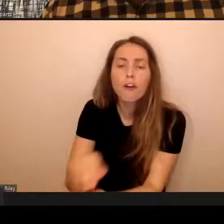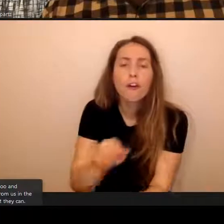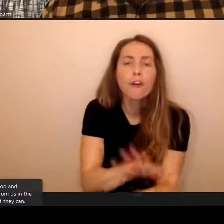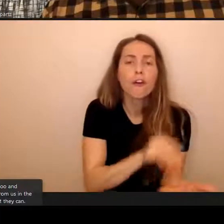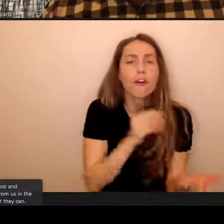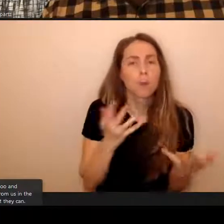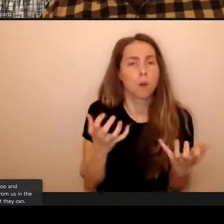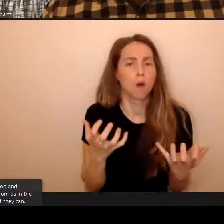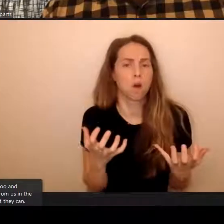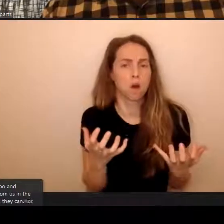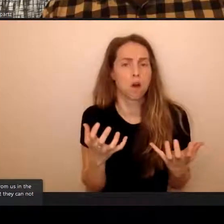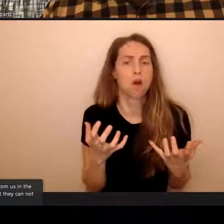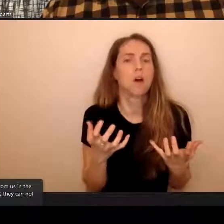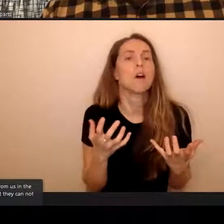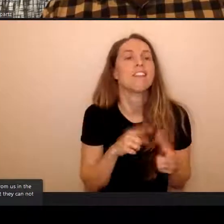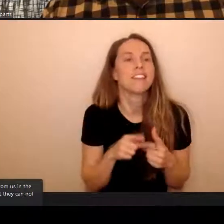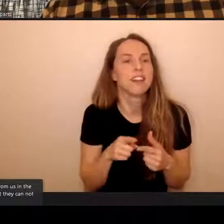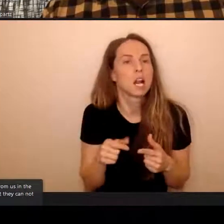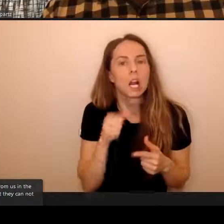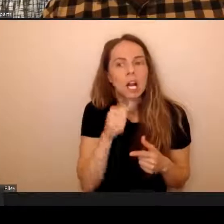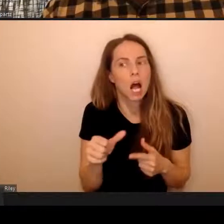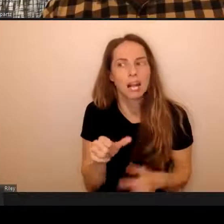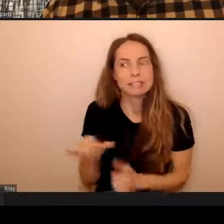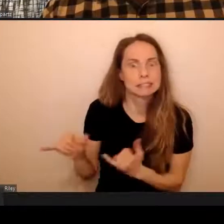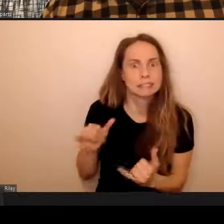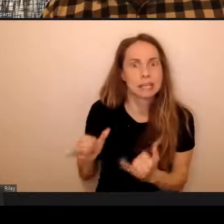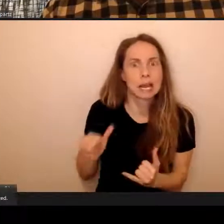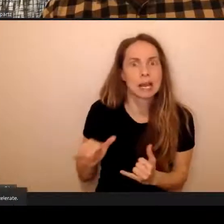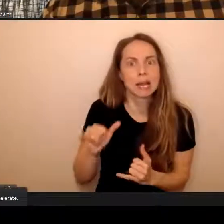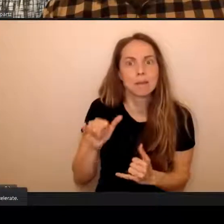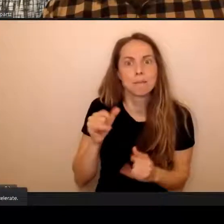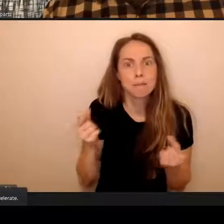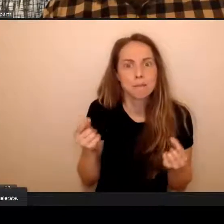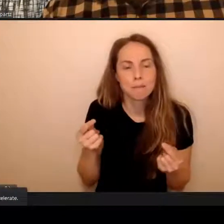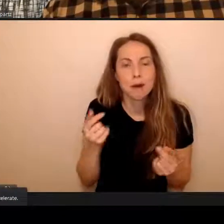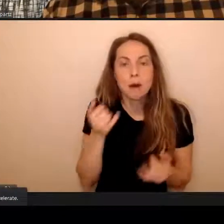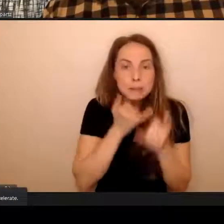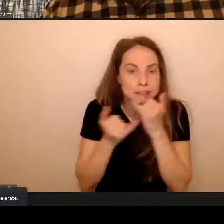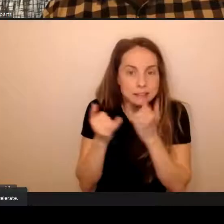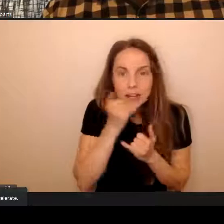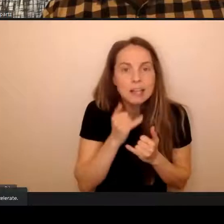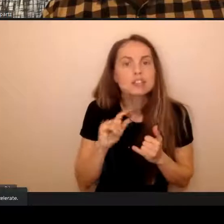can not make the same mistakes that we made and really accelerate.